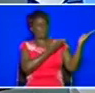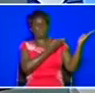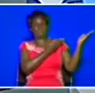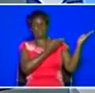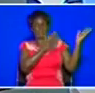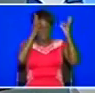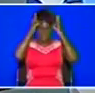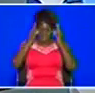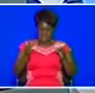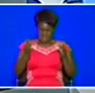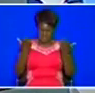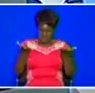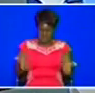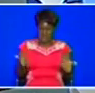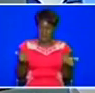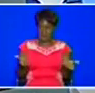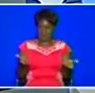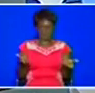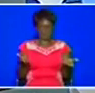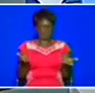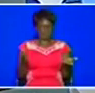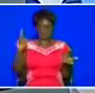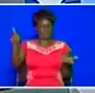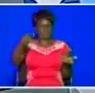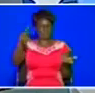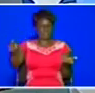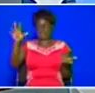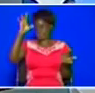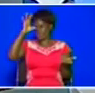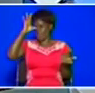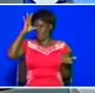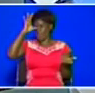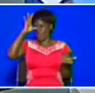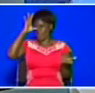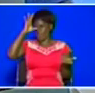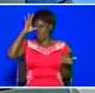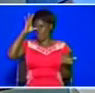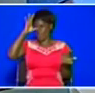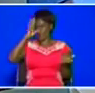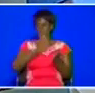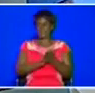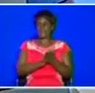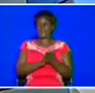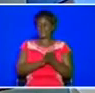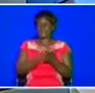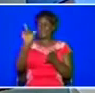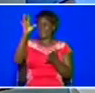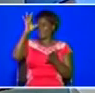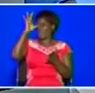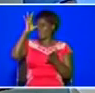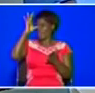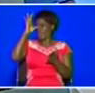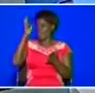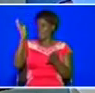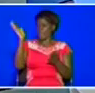The verdict tonight, mm-hmm. we rated this as incorrect. Okay. Yes, all right. It's incorrect. Now. So incorrect. But if we can go